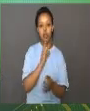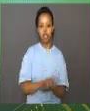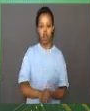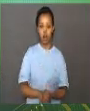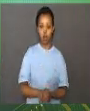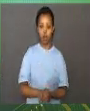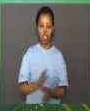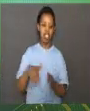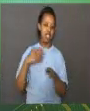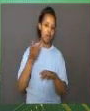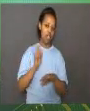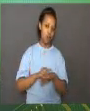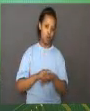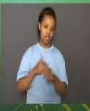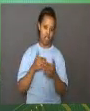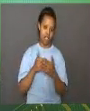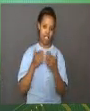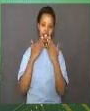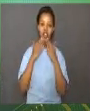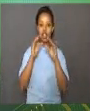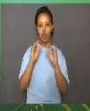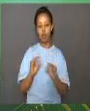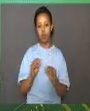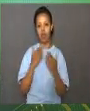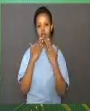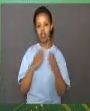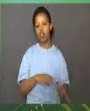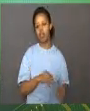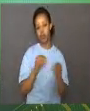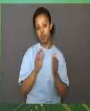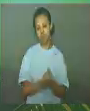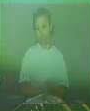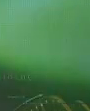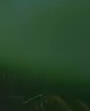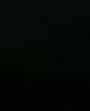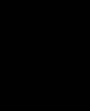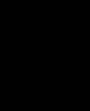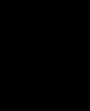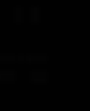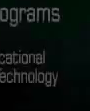Until next time, thank you, teacher. Thank you, students.